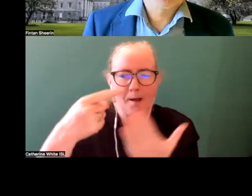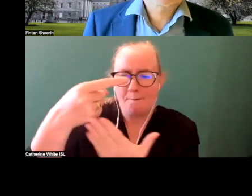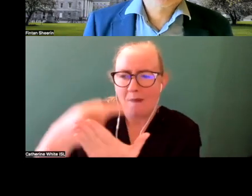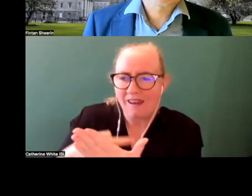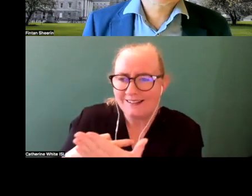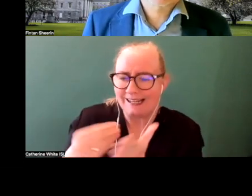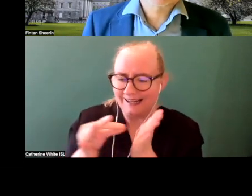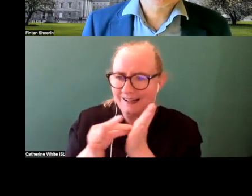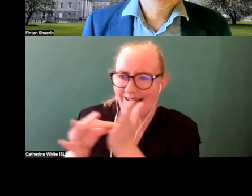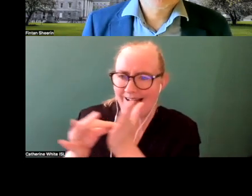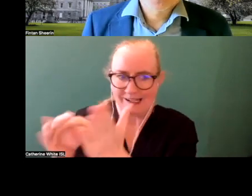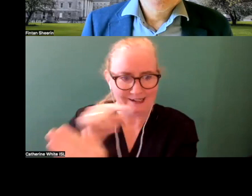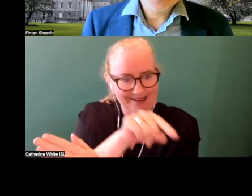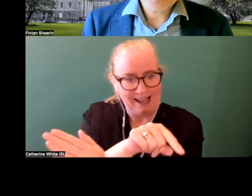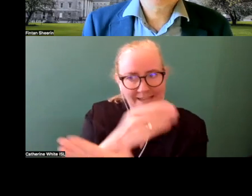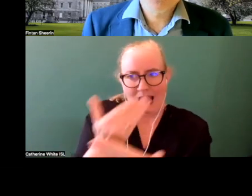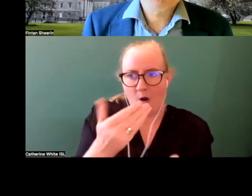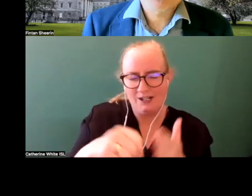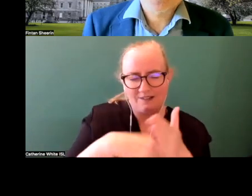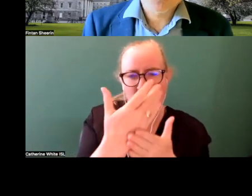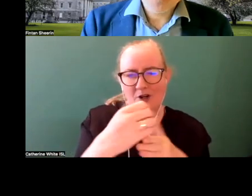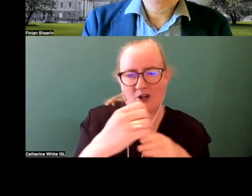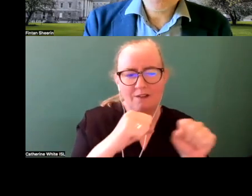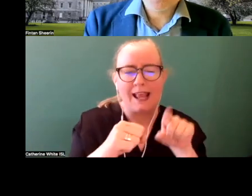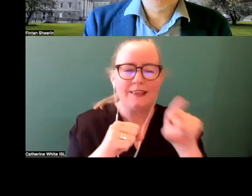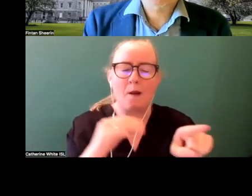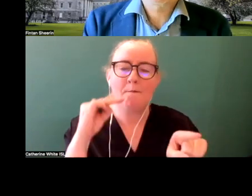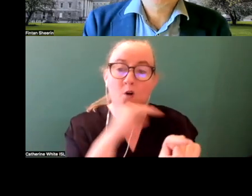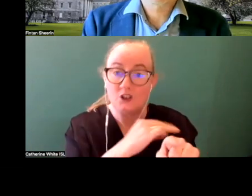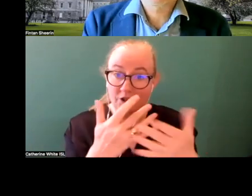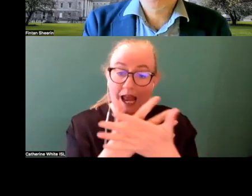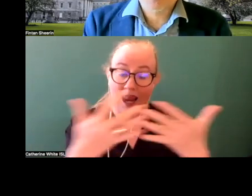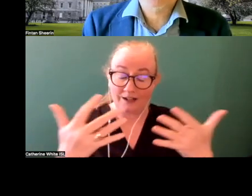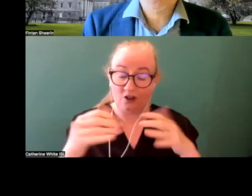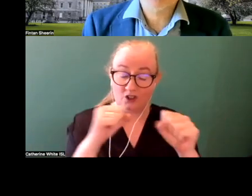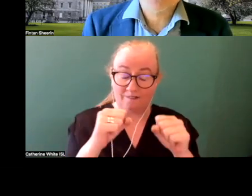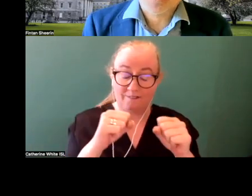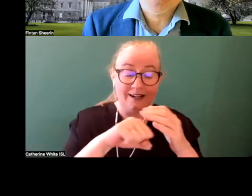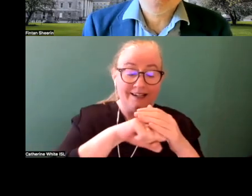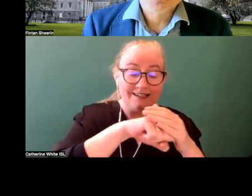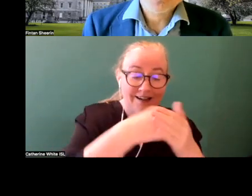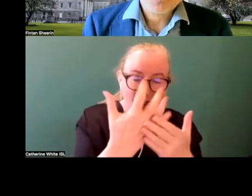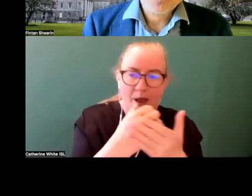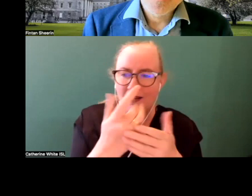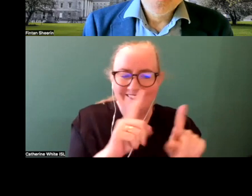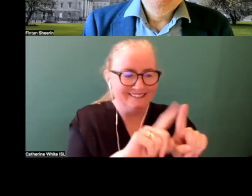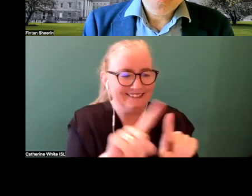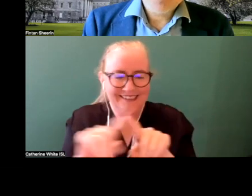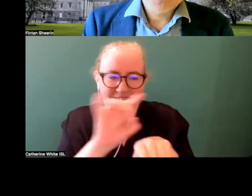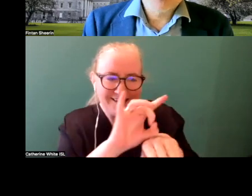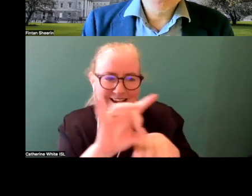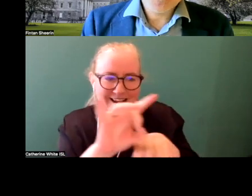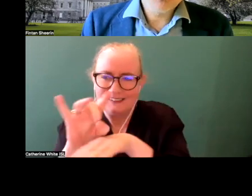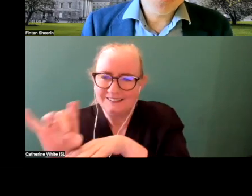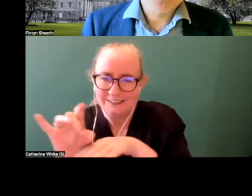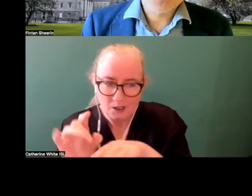the development of service. I think that's a crucial thing. While many services developed and did similar types of things,